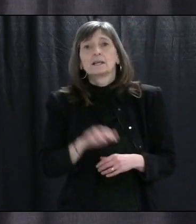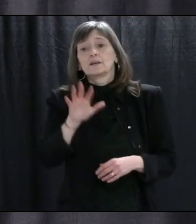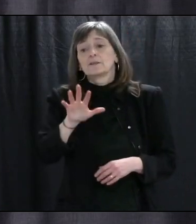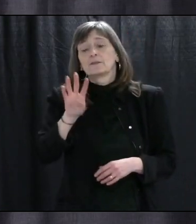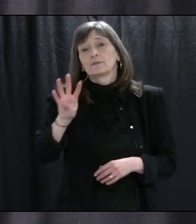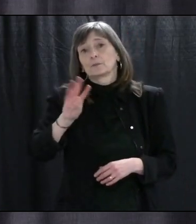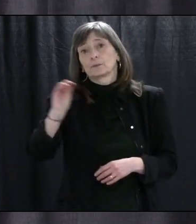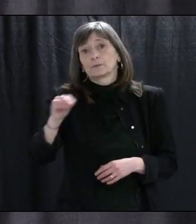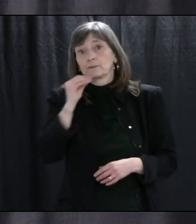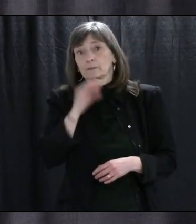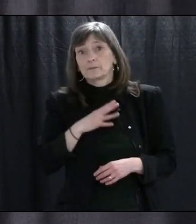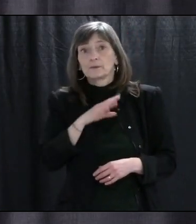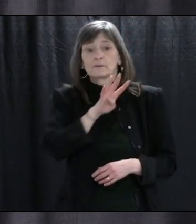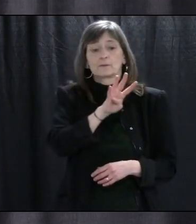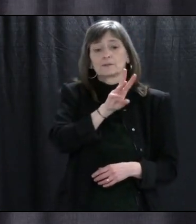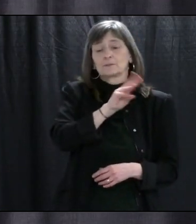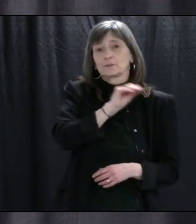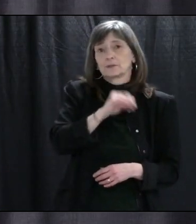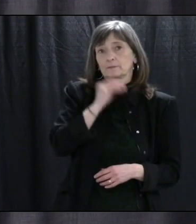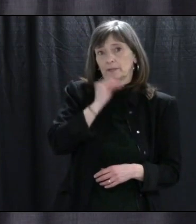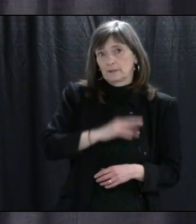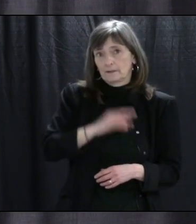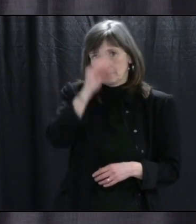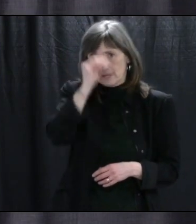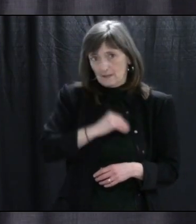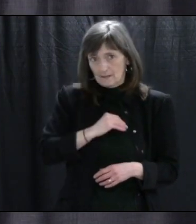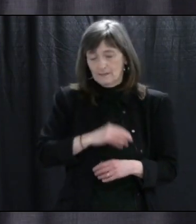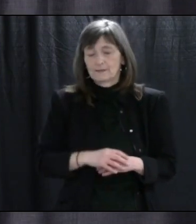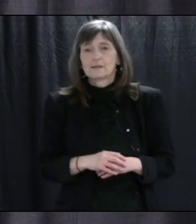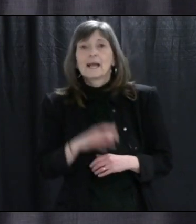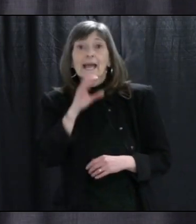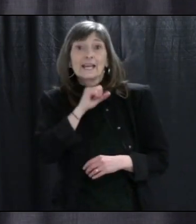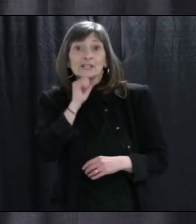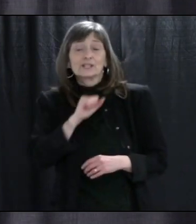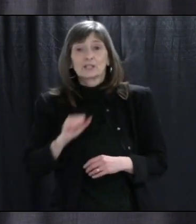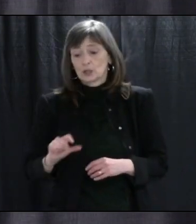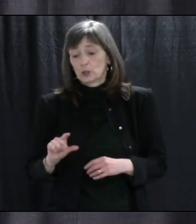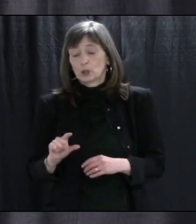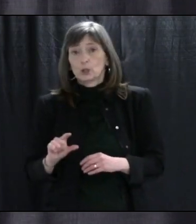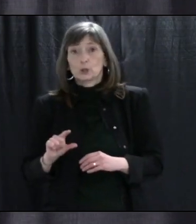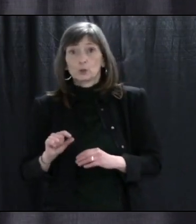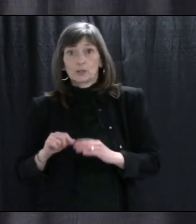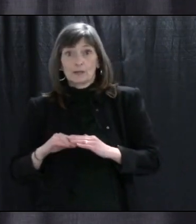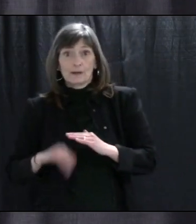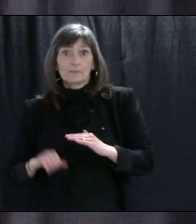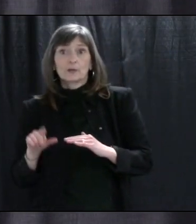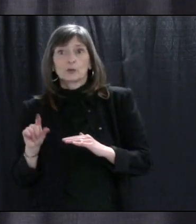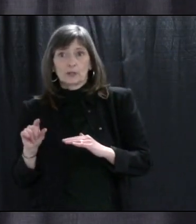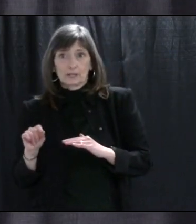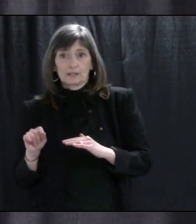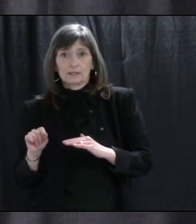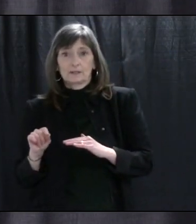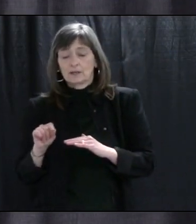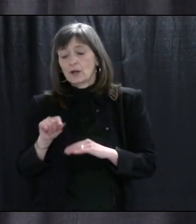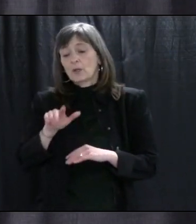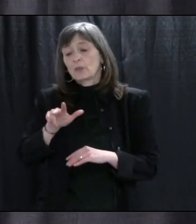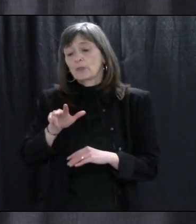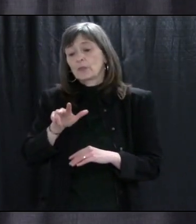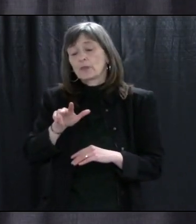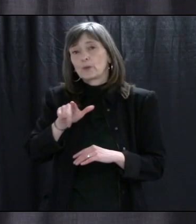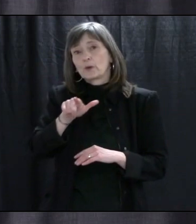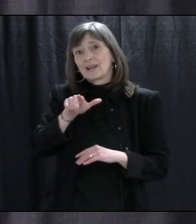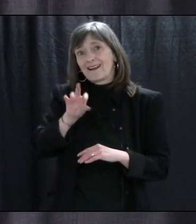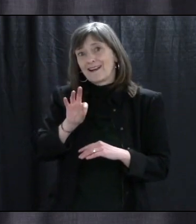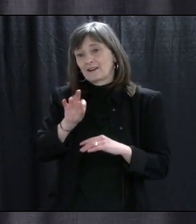54% of cases are female and 46% are male. By age, we have 20 people under the age of 20, 34 between 20